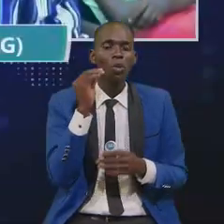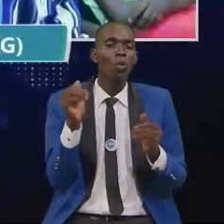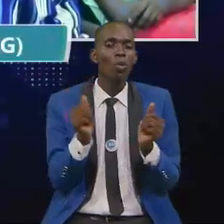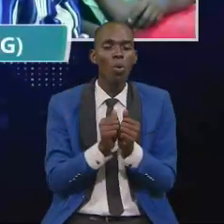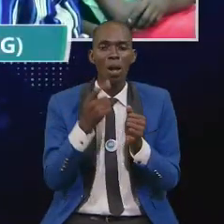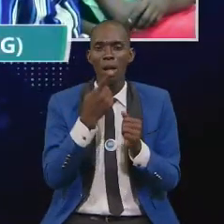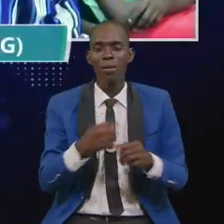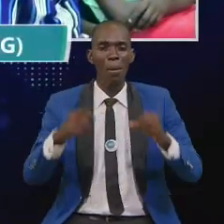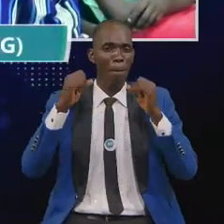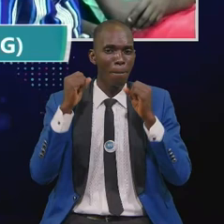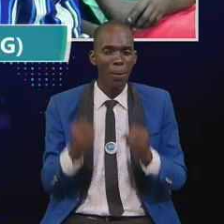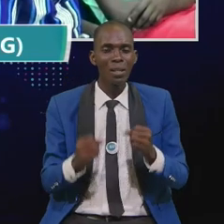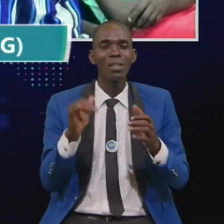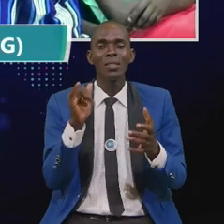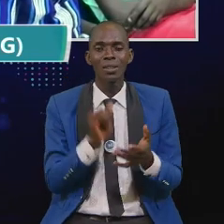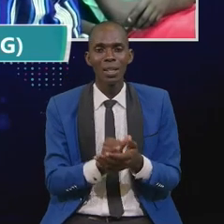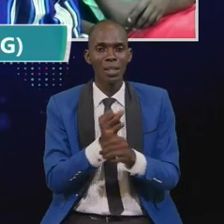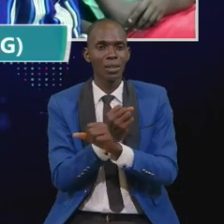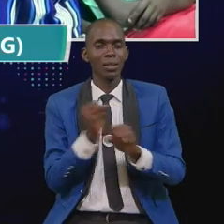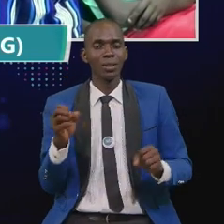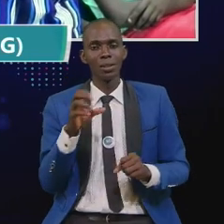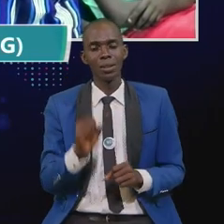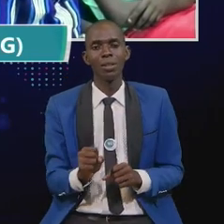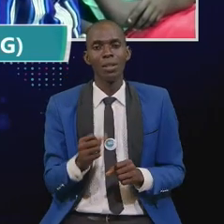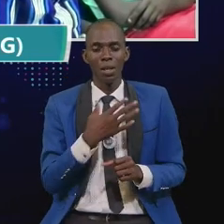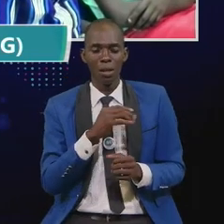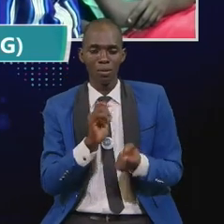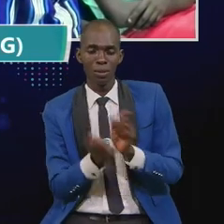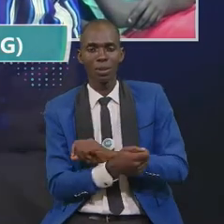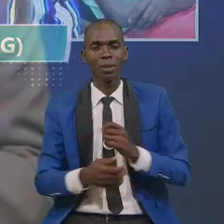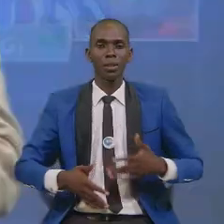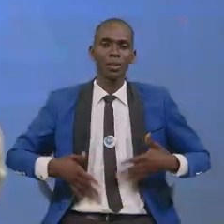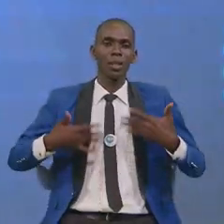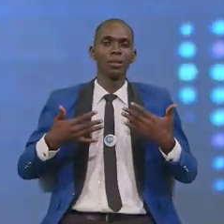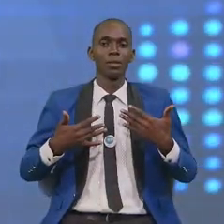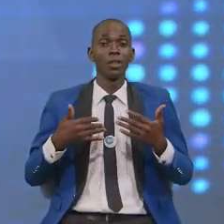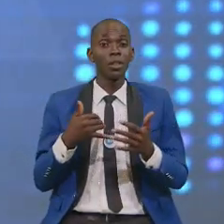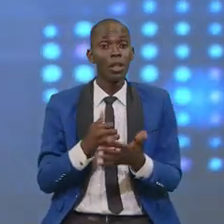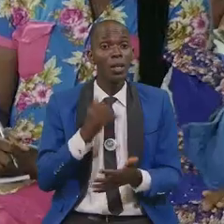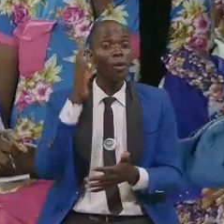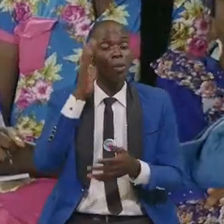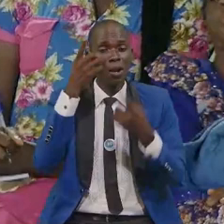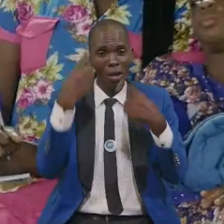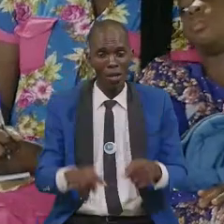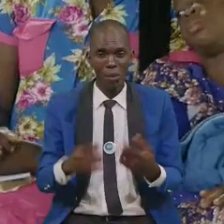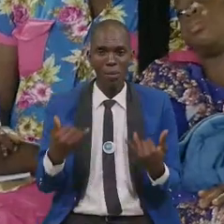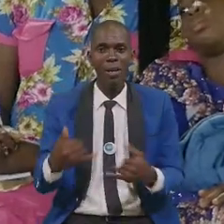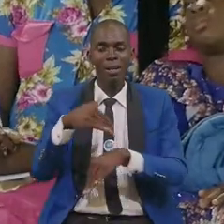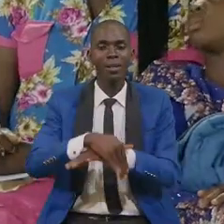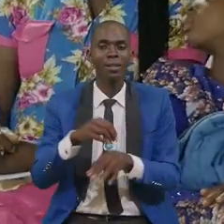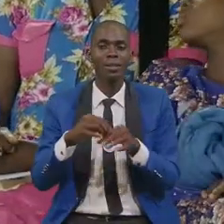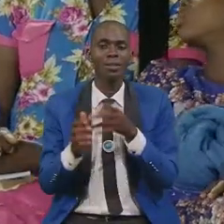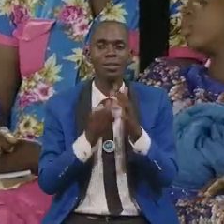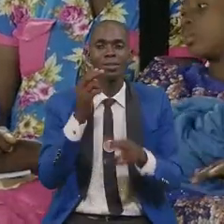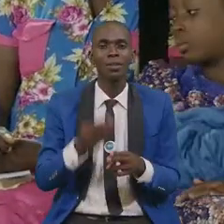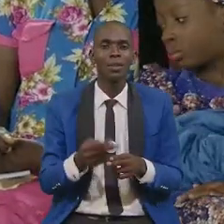power that saves and turns life around. It will happen tonight. Hey, look at this.